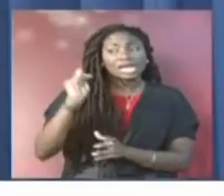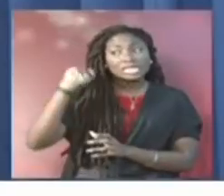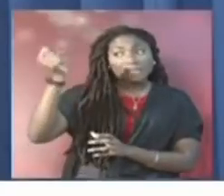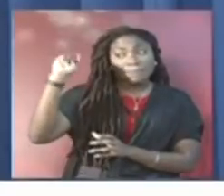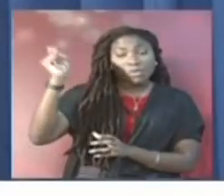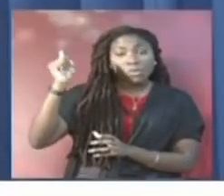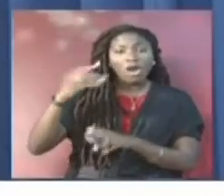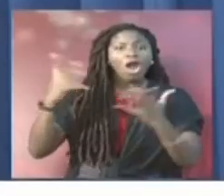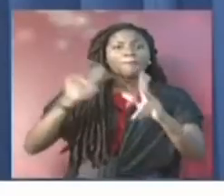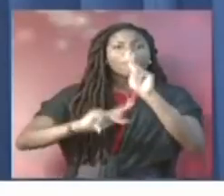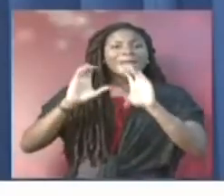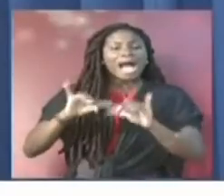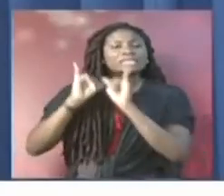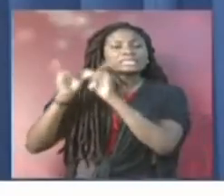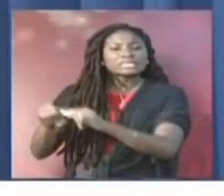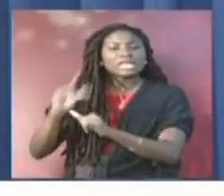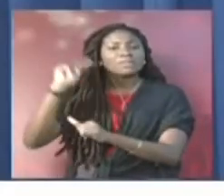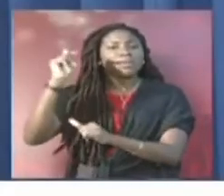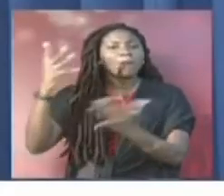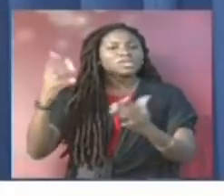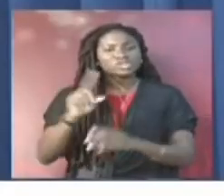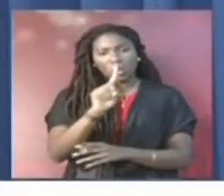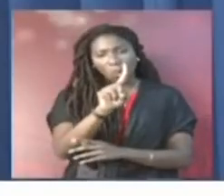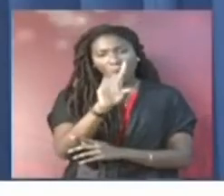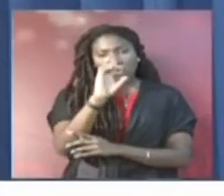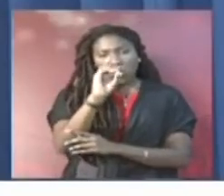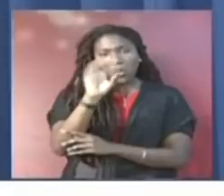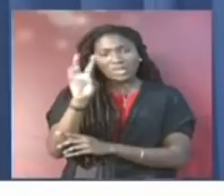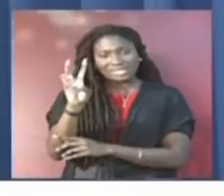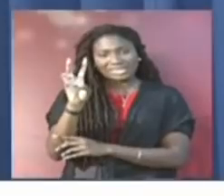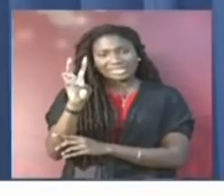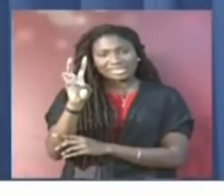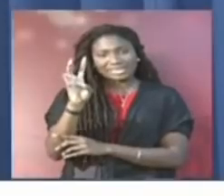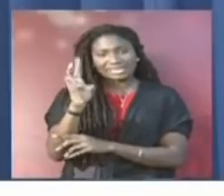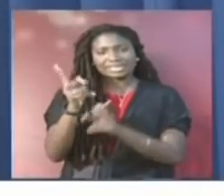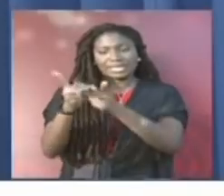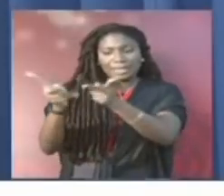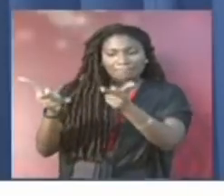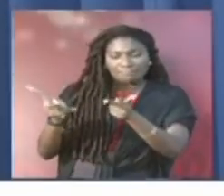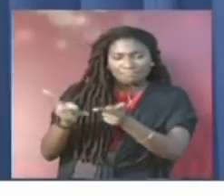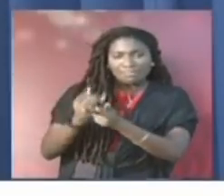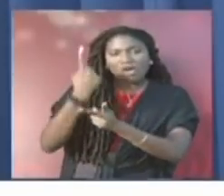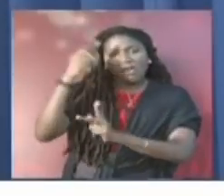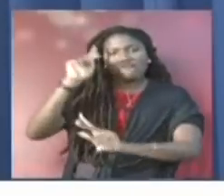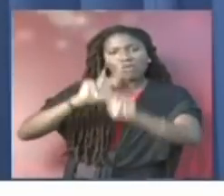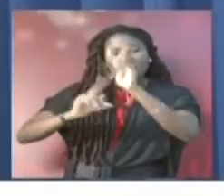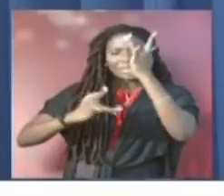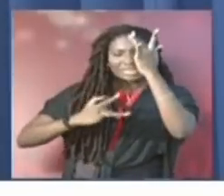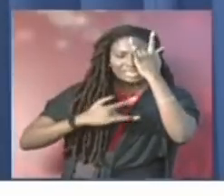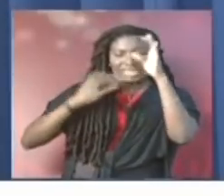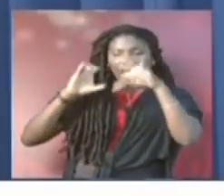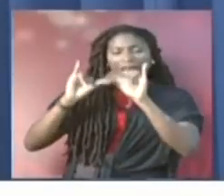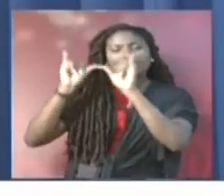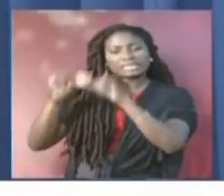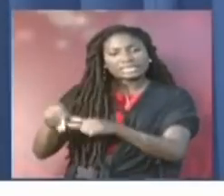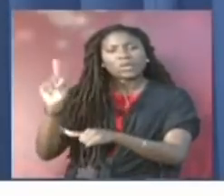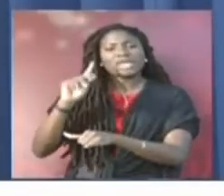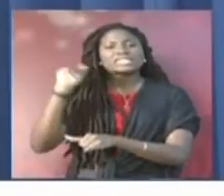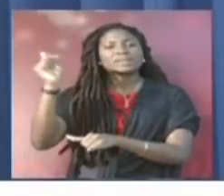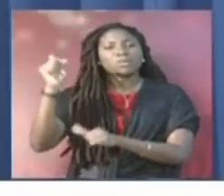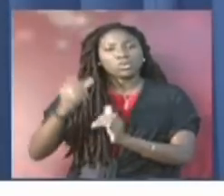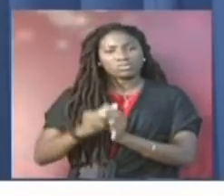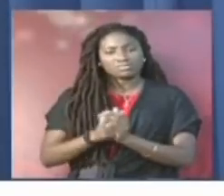combined, we have 106 spaces, 2 of which are ICU, 5 are HDU, and our grand total